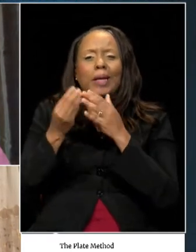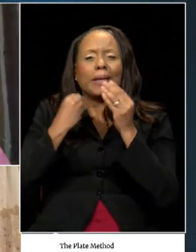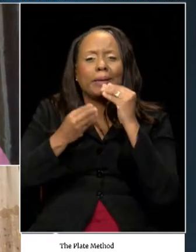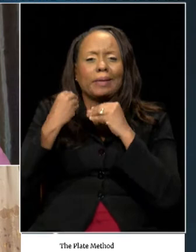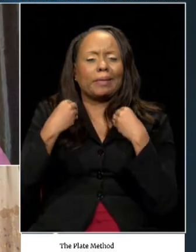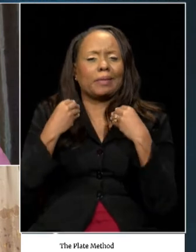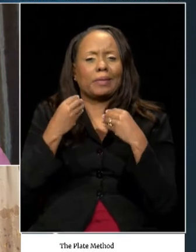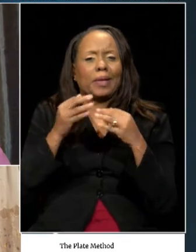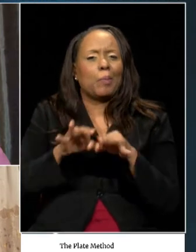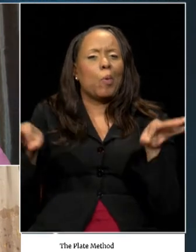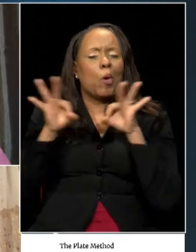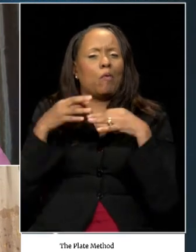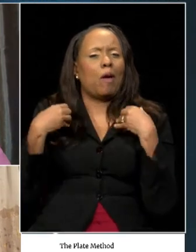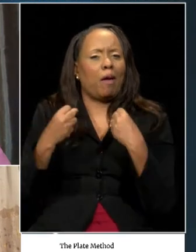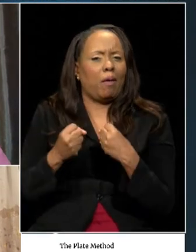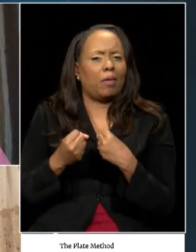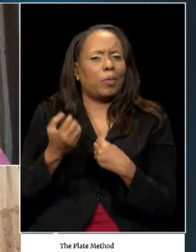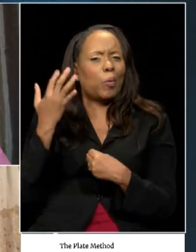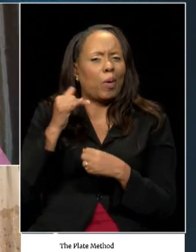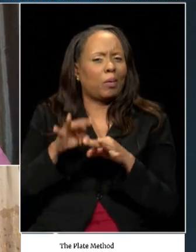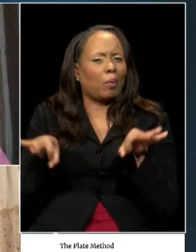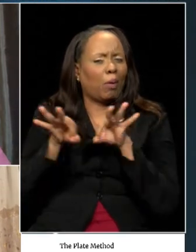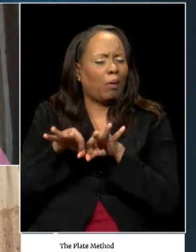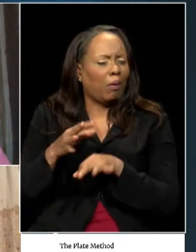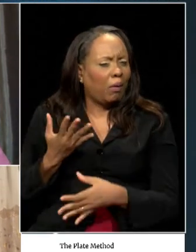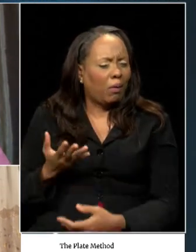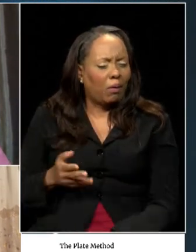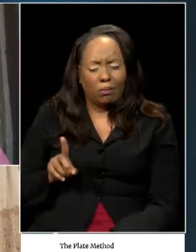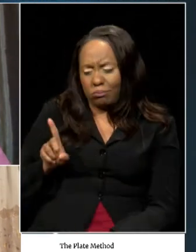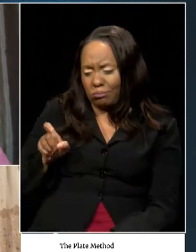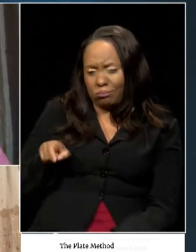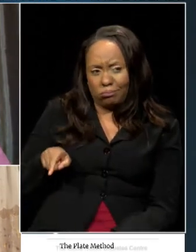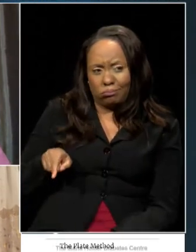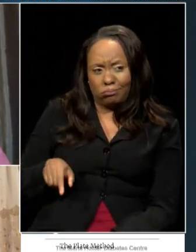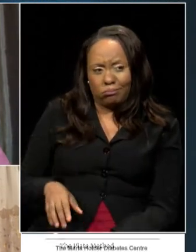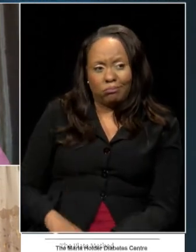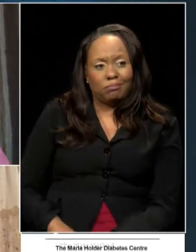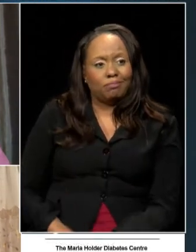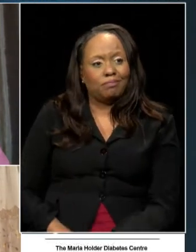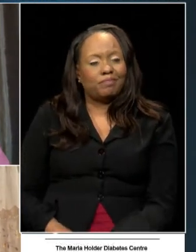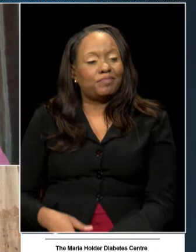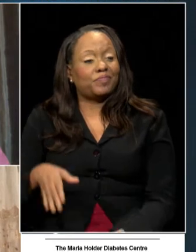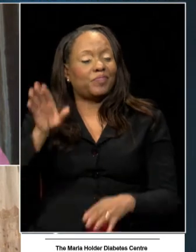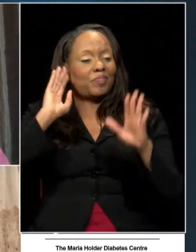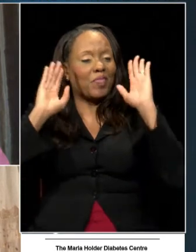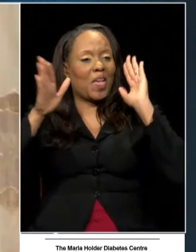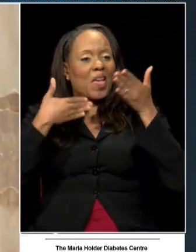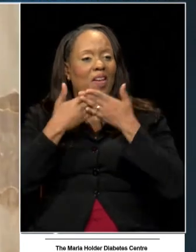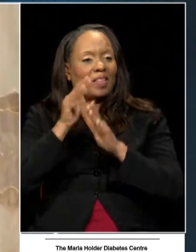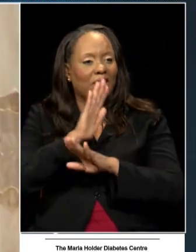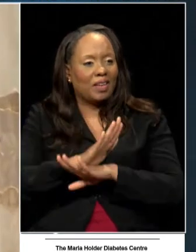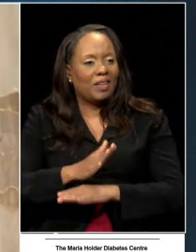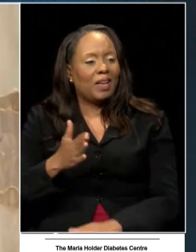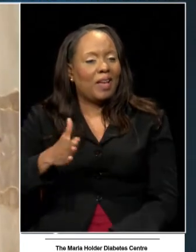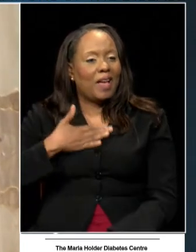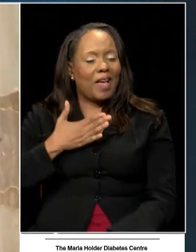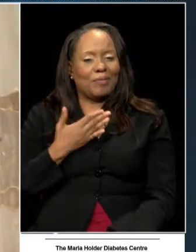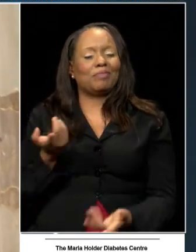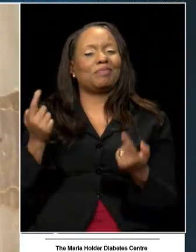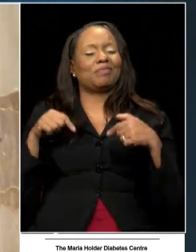and to make it a real lifestyle change. All right, and good night, Cassandra, and everybody. I'm very happy to be